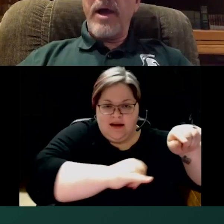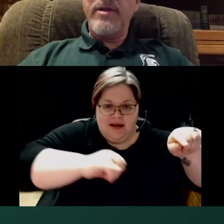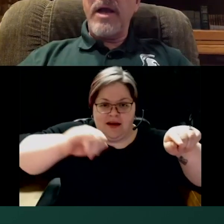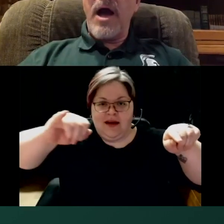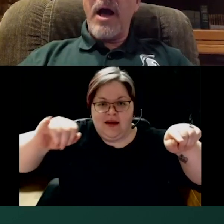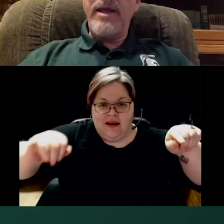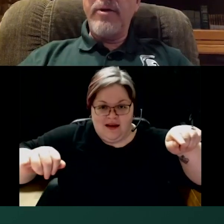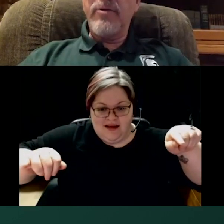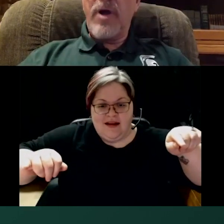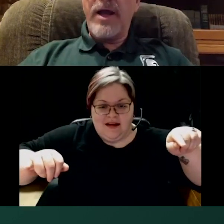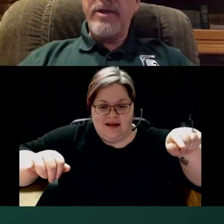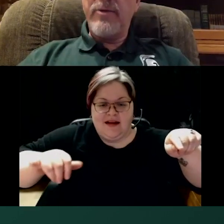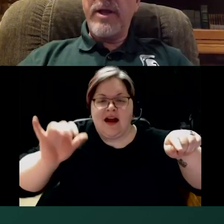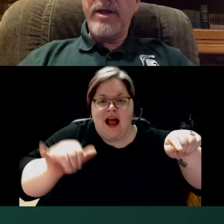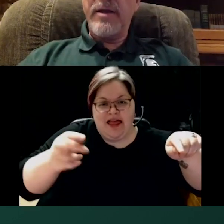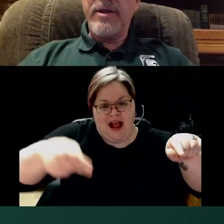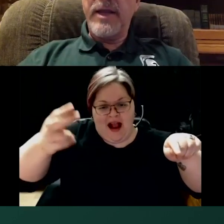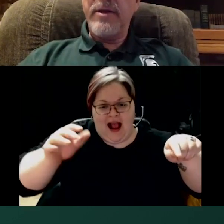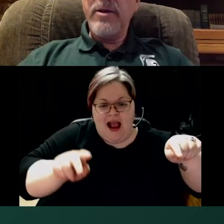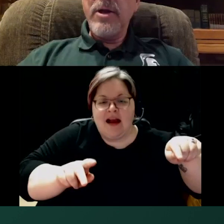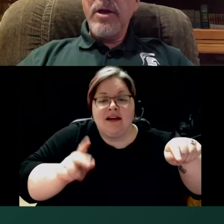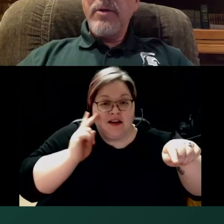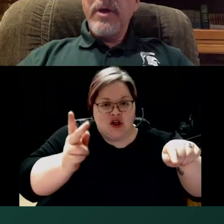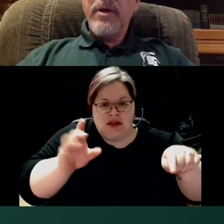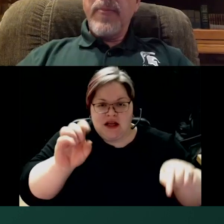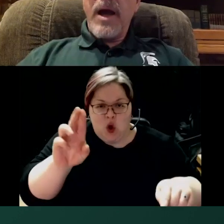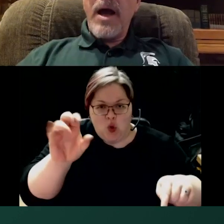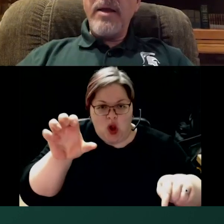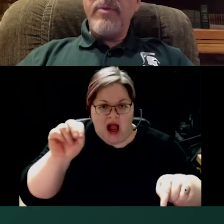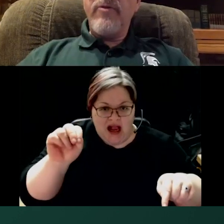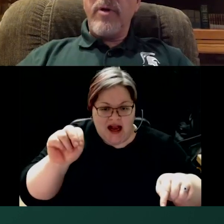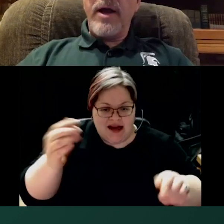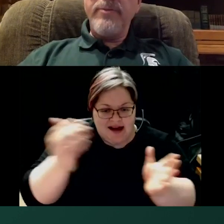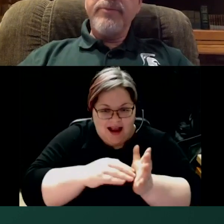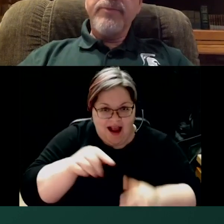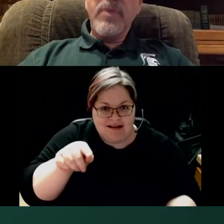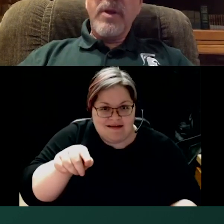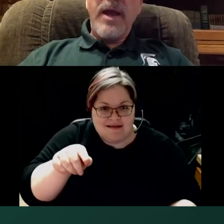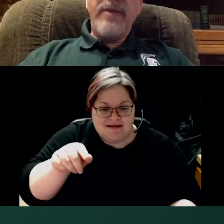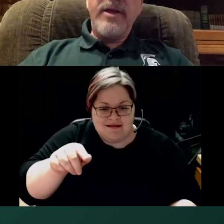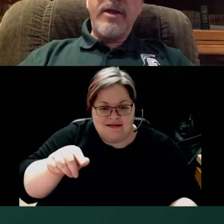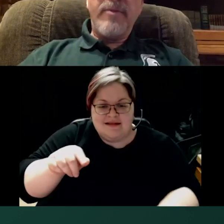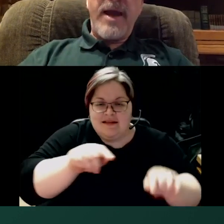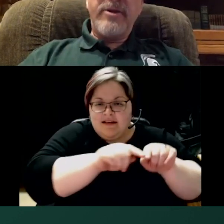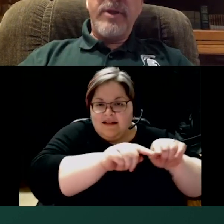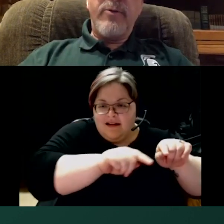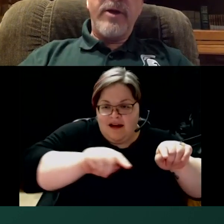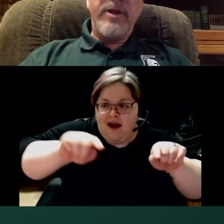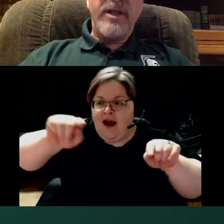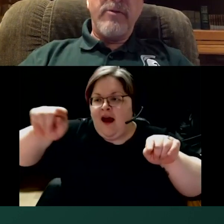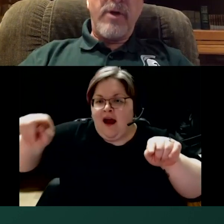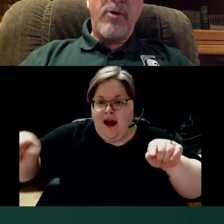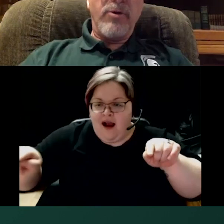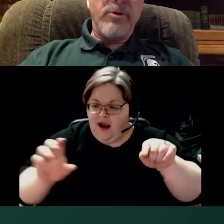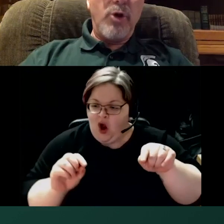ecliptic rising high. Here's Orion, you recognize it again. High above Orion, and then it comes back to the equator,